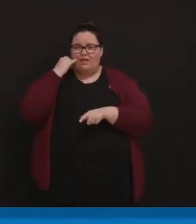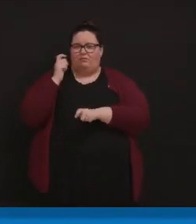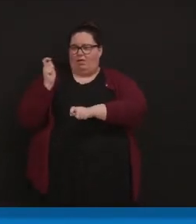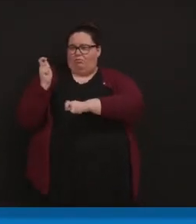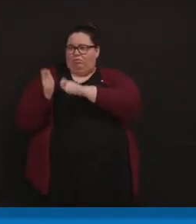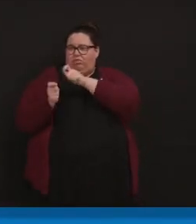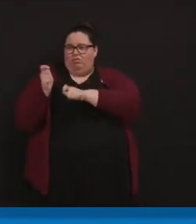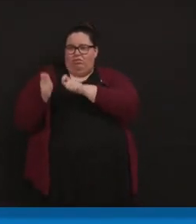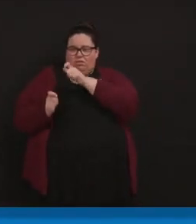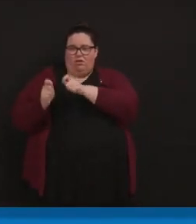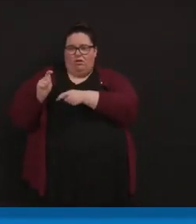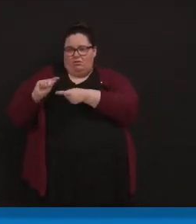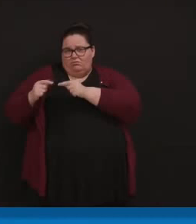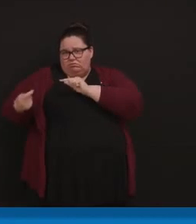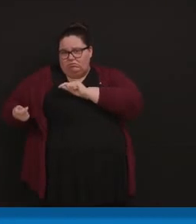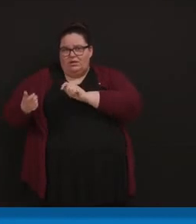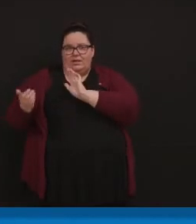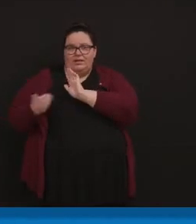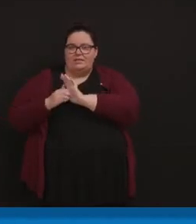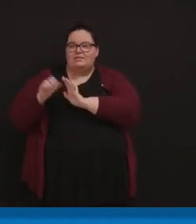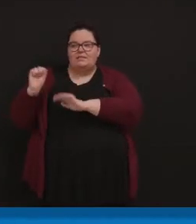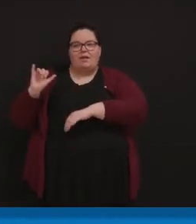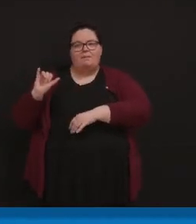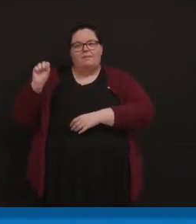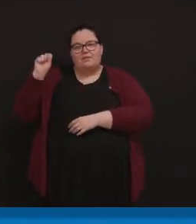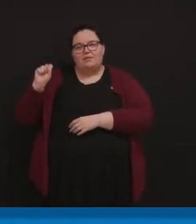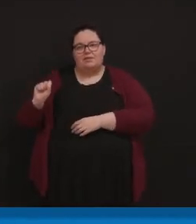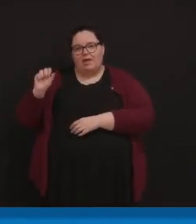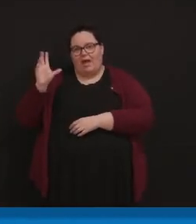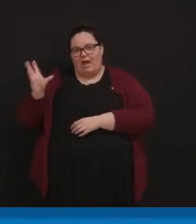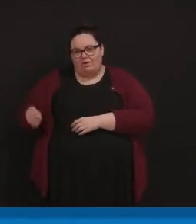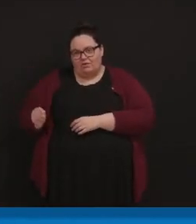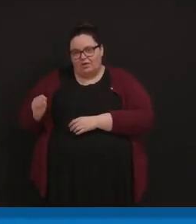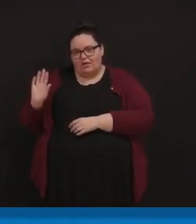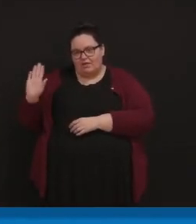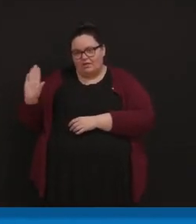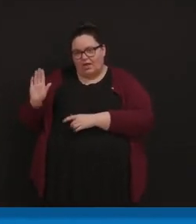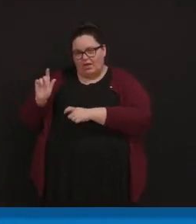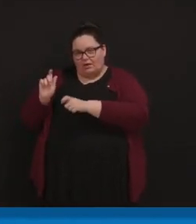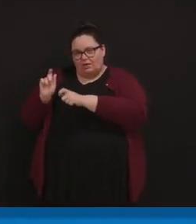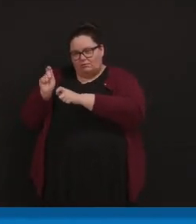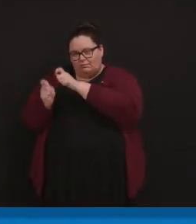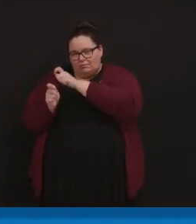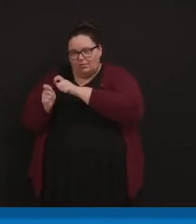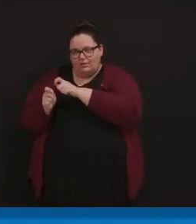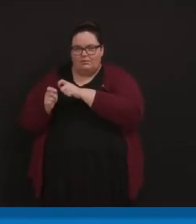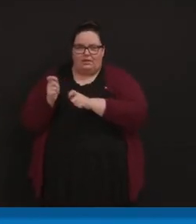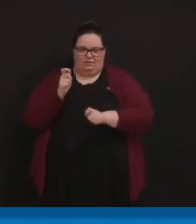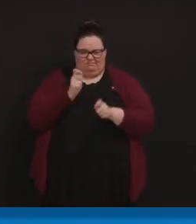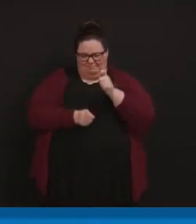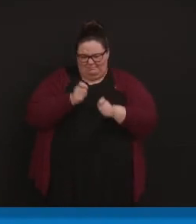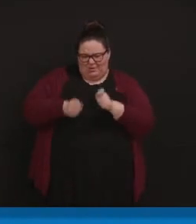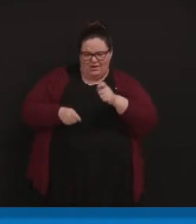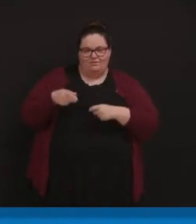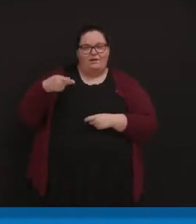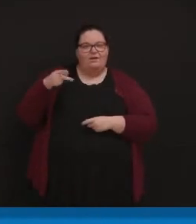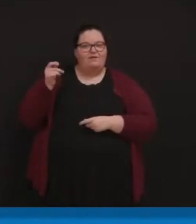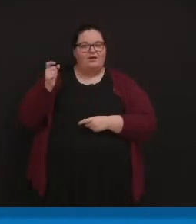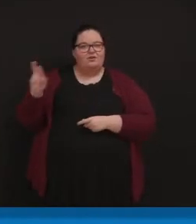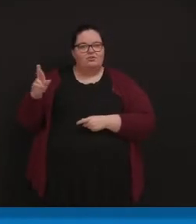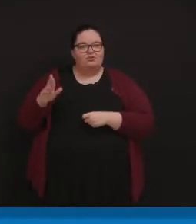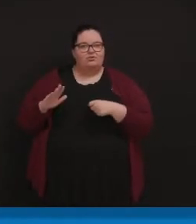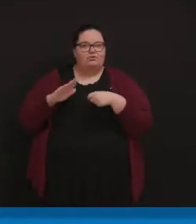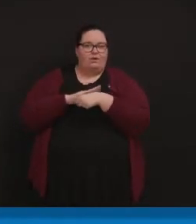were other variants, such as the African variant, that they could redesign the vaccine to cover that one as well in